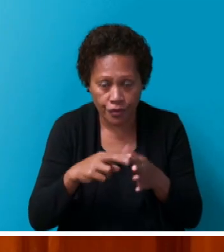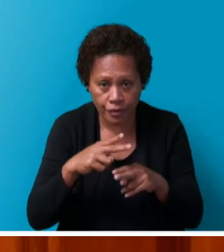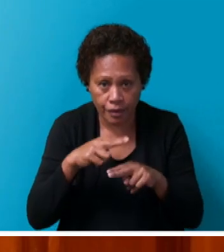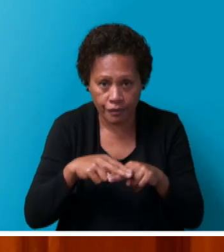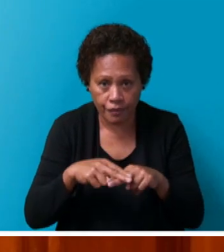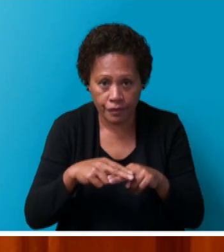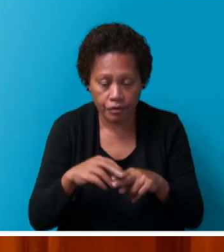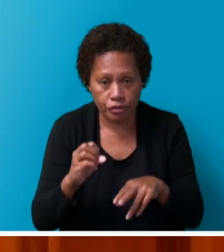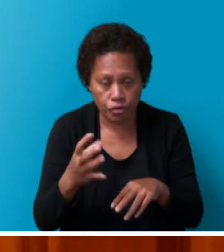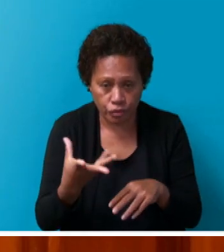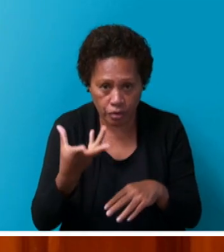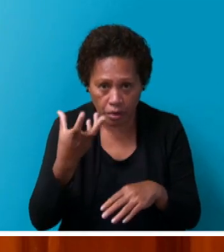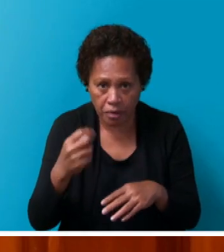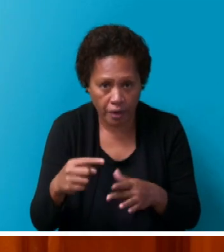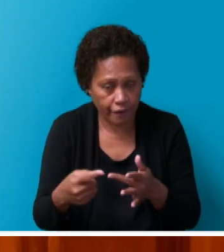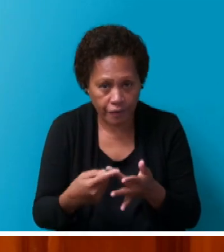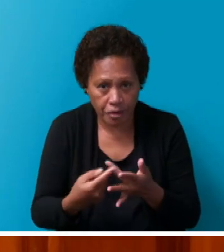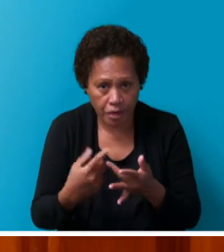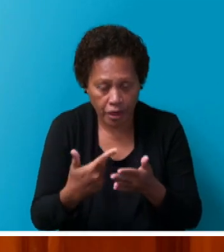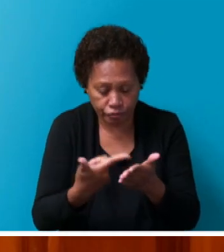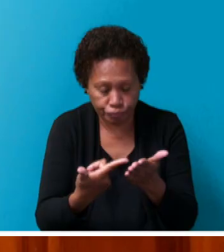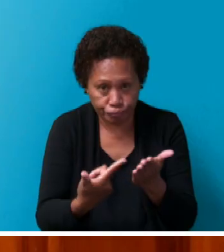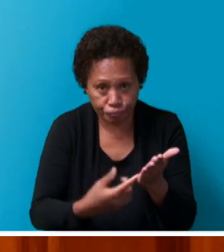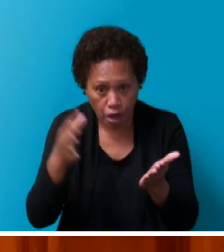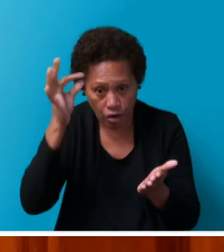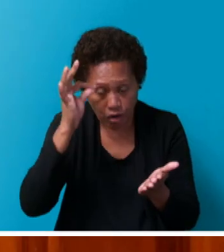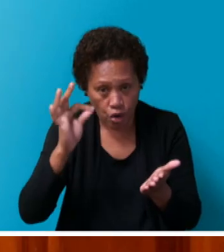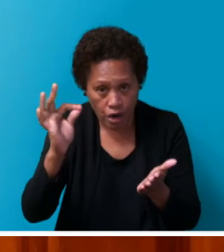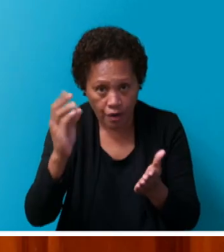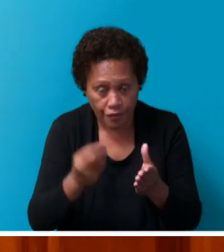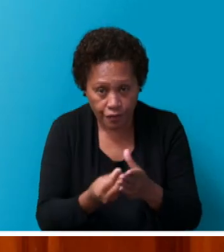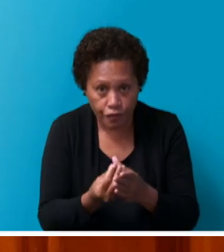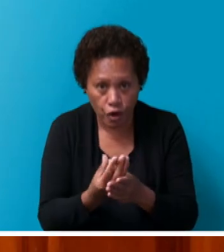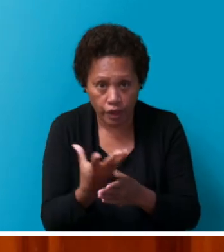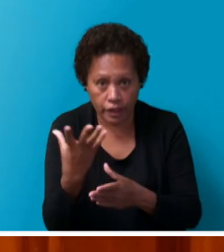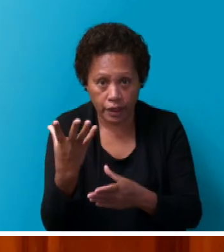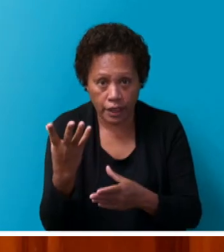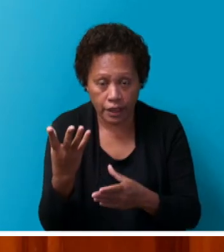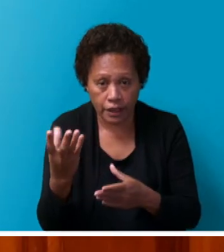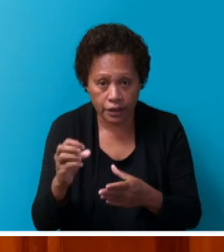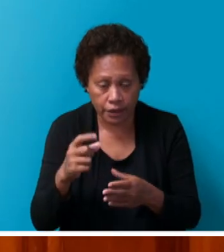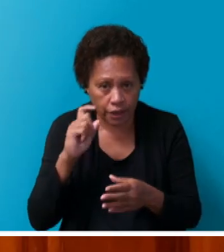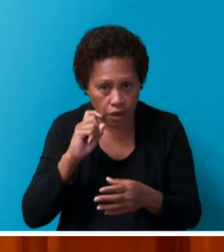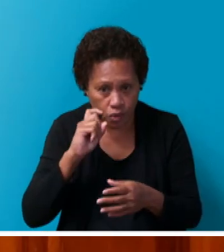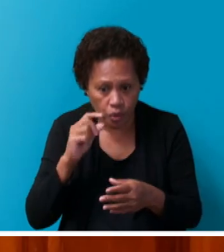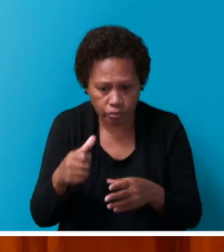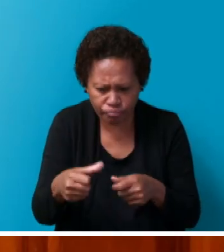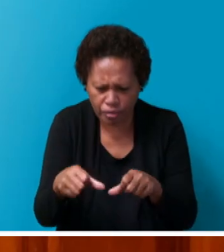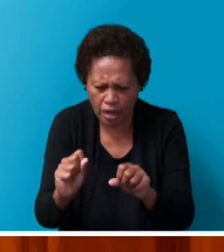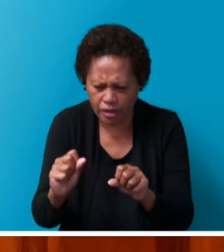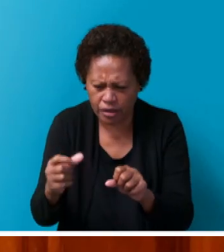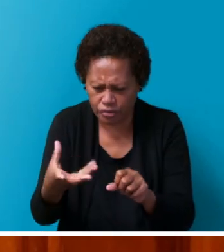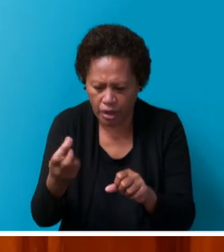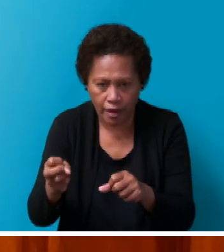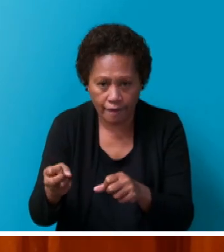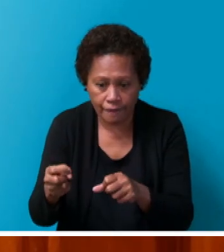the Melanesian Border Plateau, and Rotuma's volcanic waters by using the following methods and some more: environmental DNA